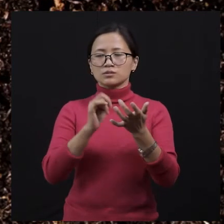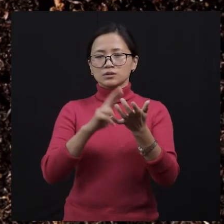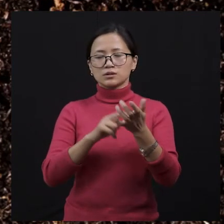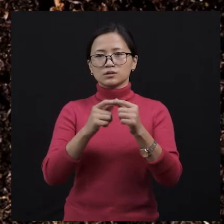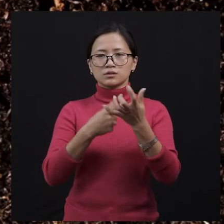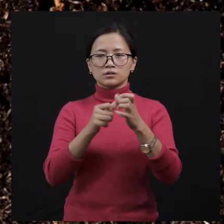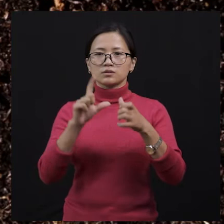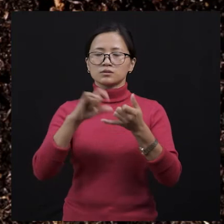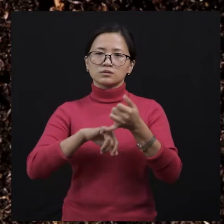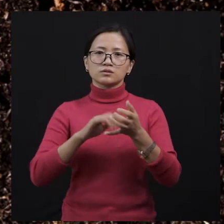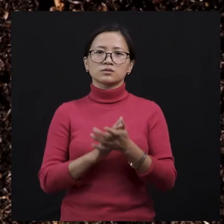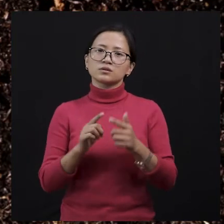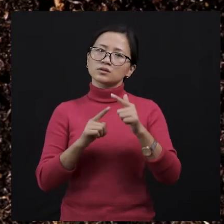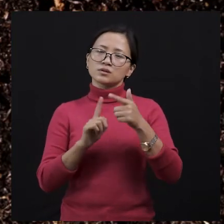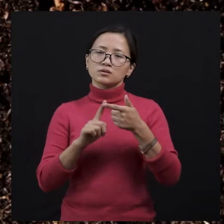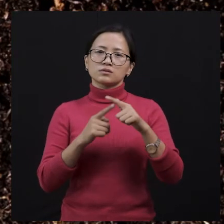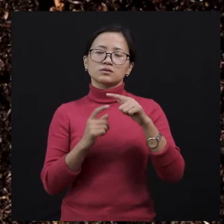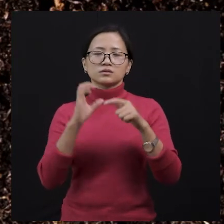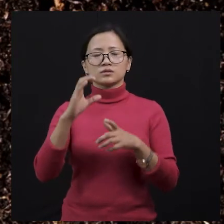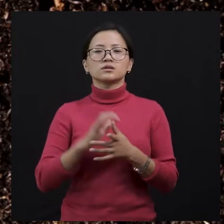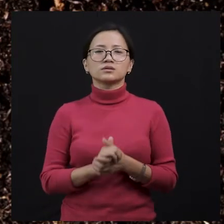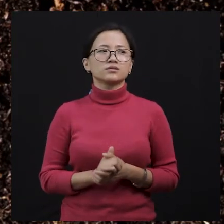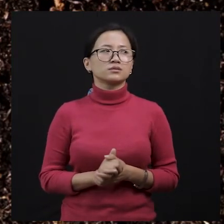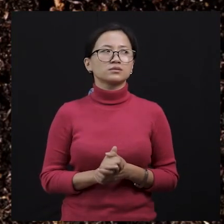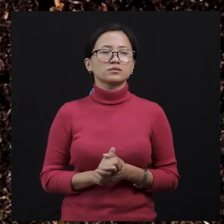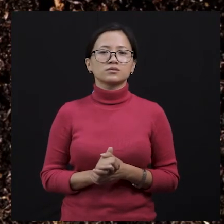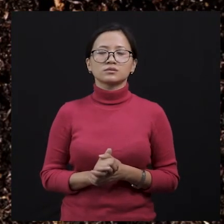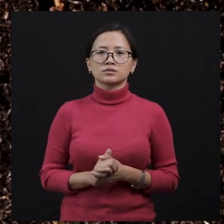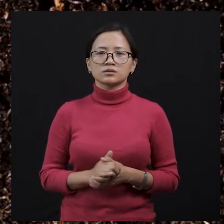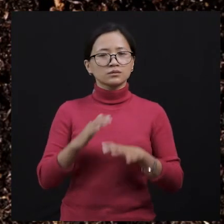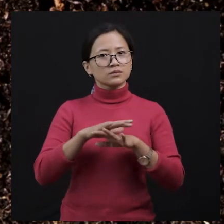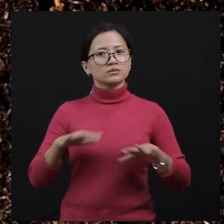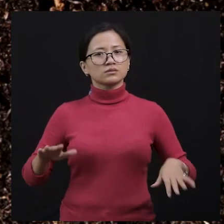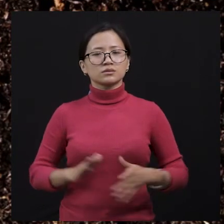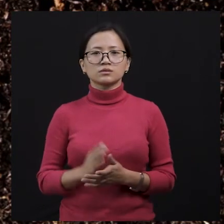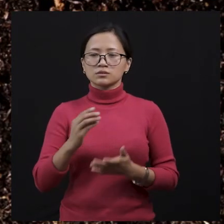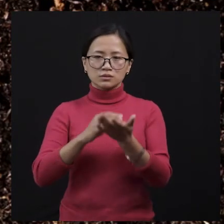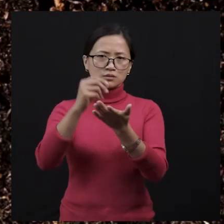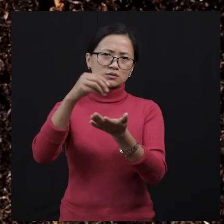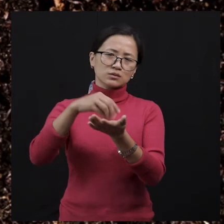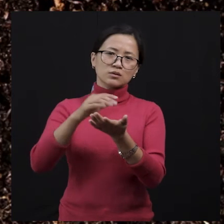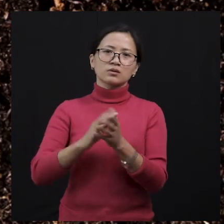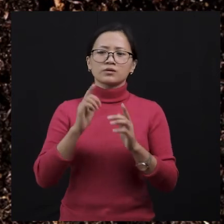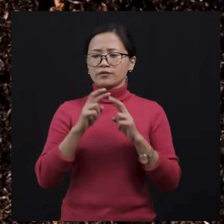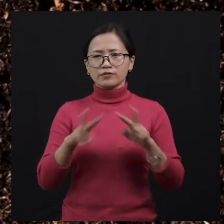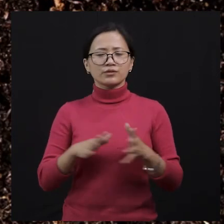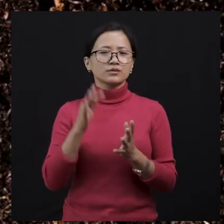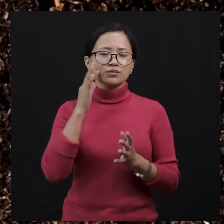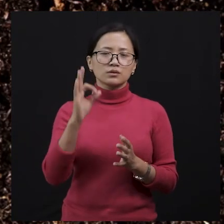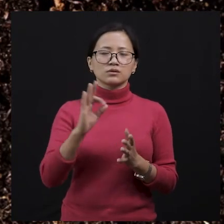minerals, etc. Okay? So students, soil becomes very